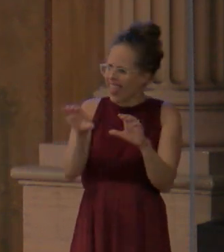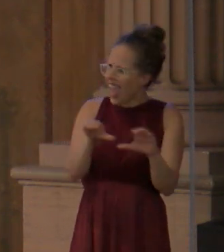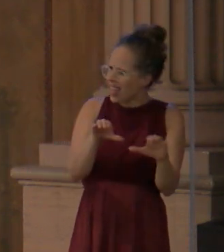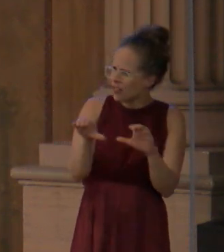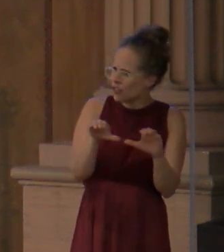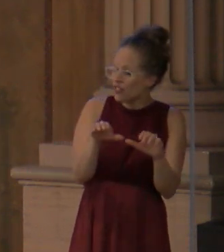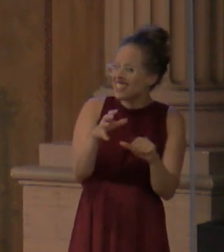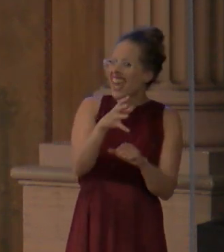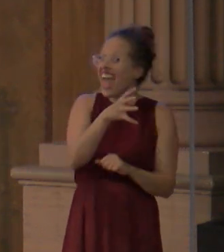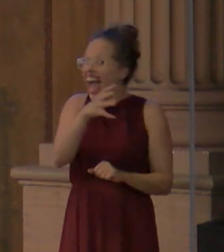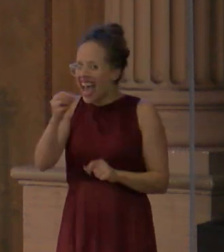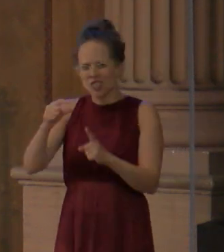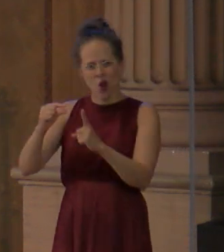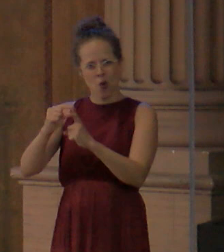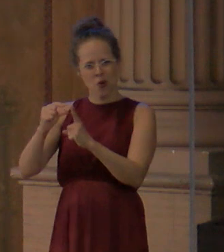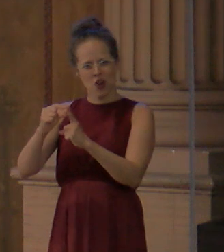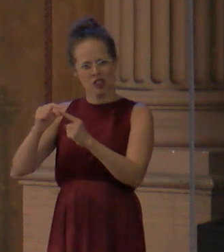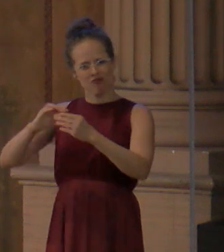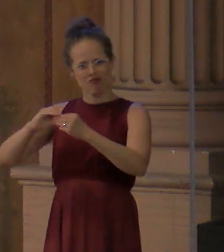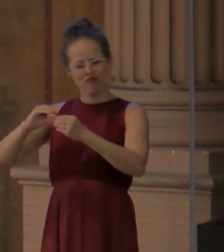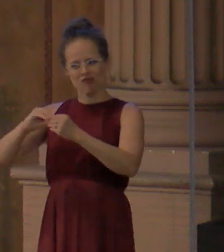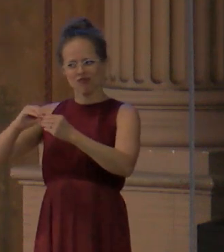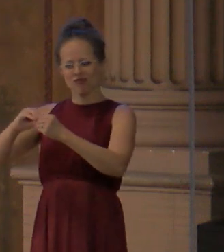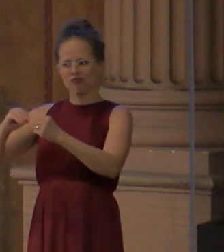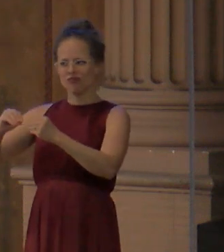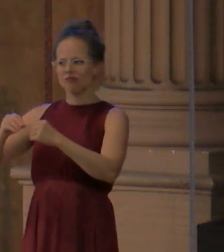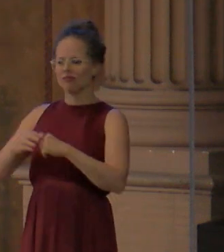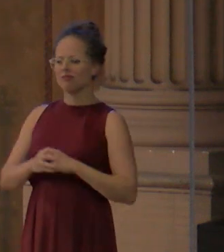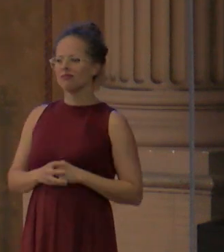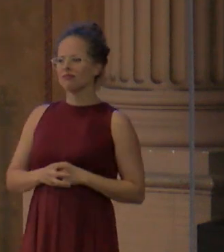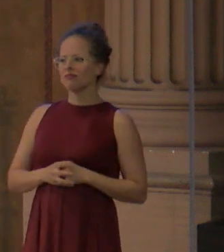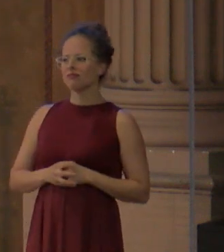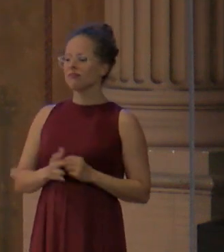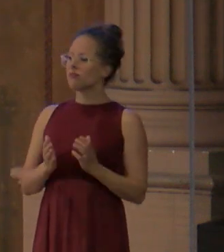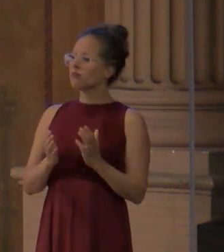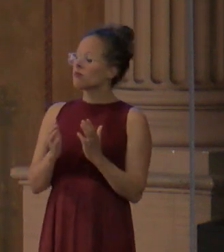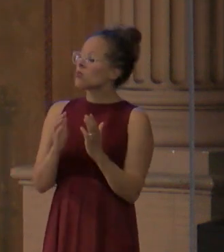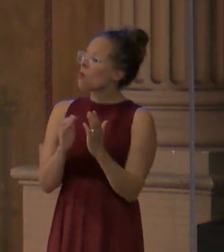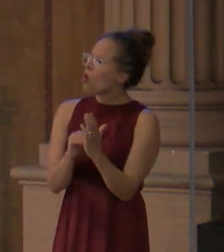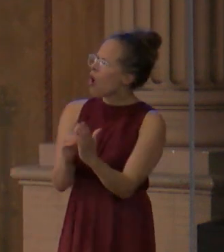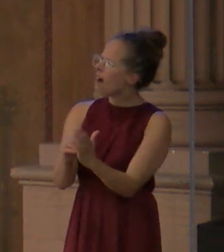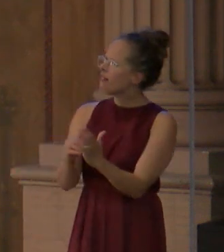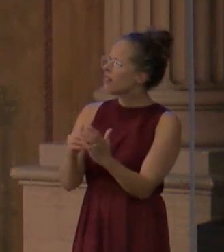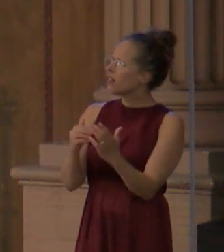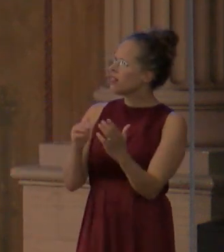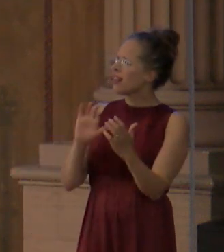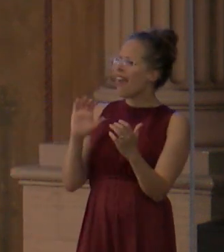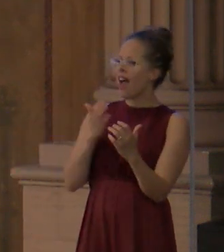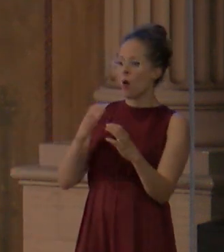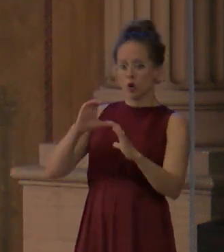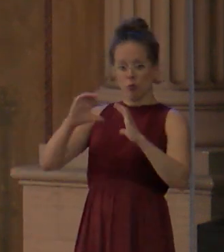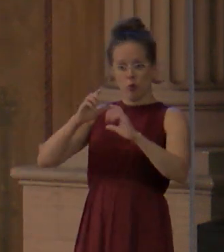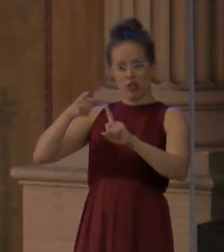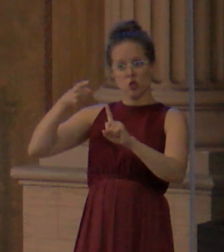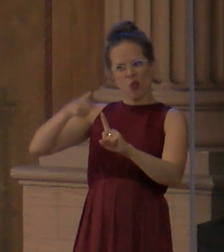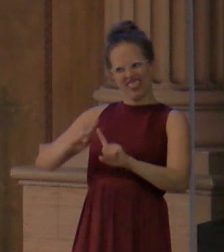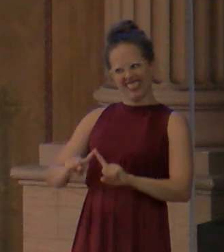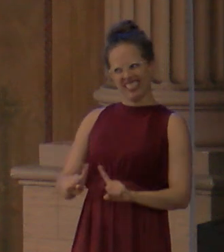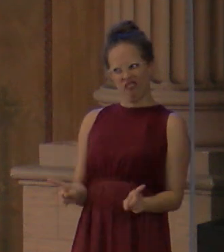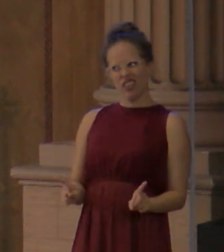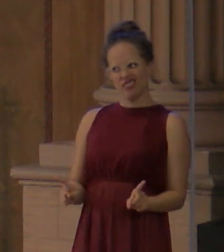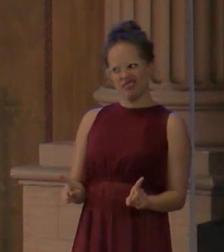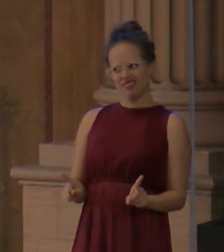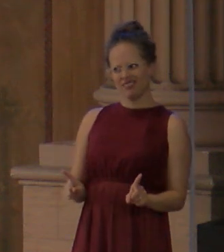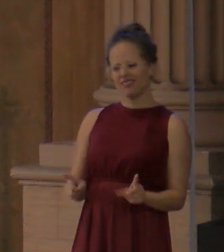in our words. And so oftentimes, our goal for communication is so much different than that. Certainly there's just the